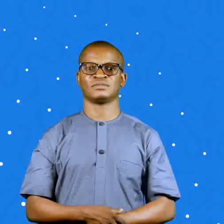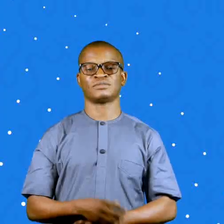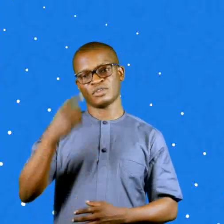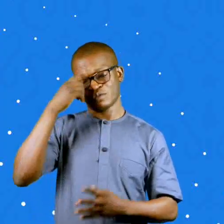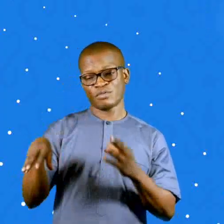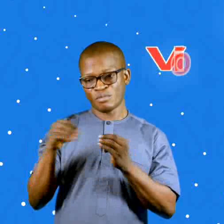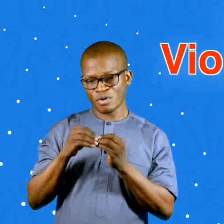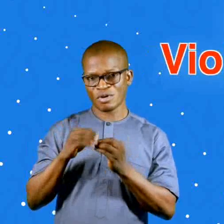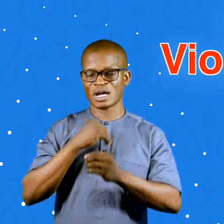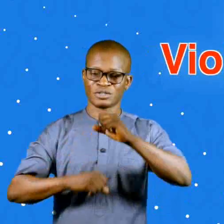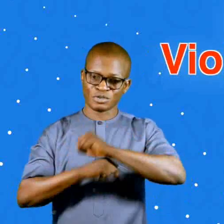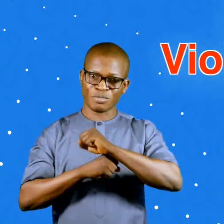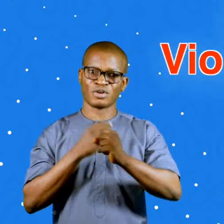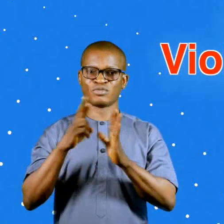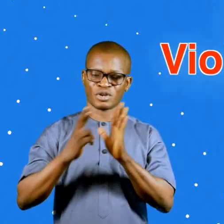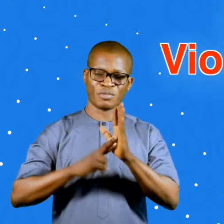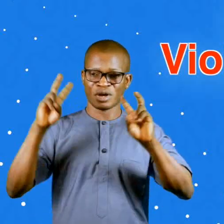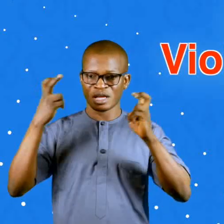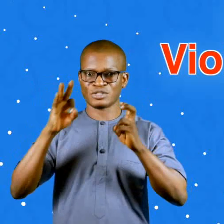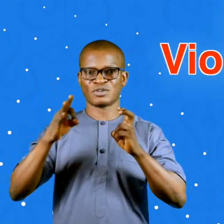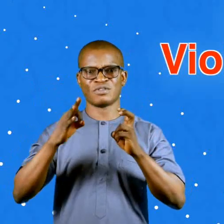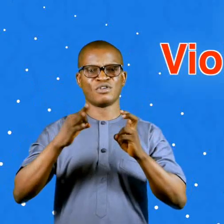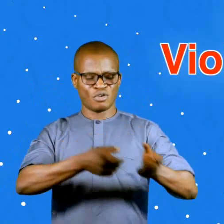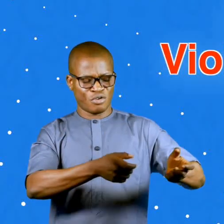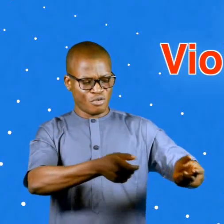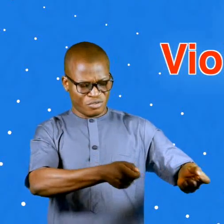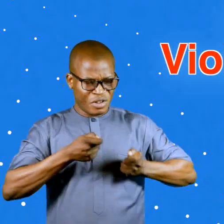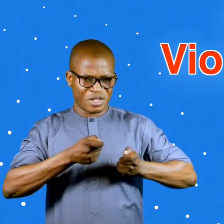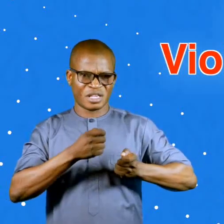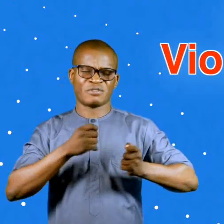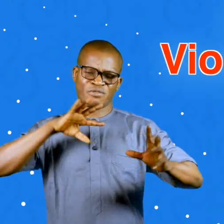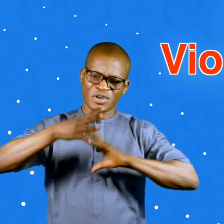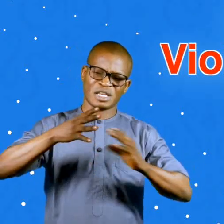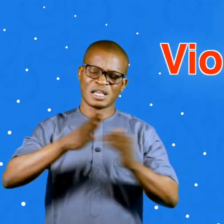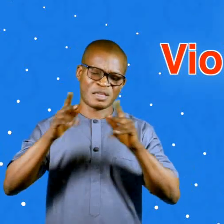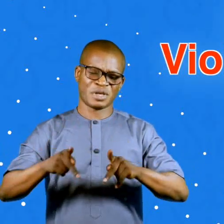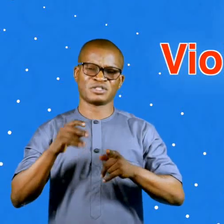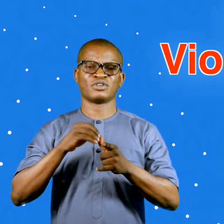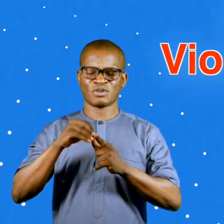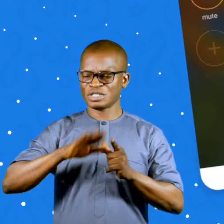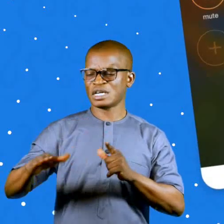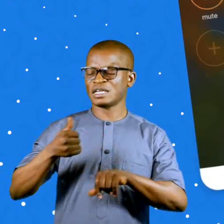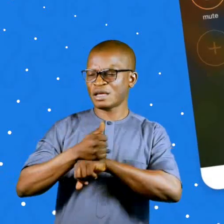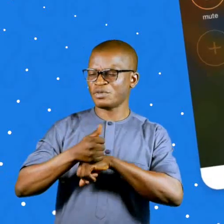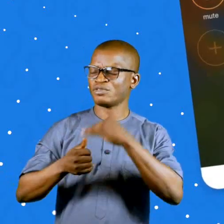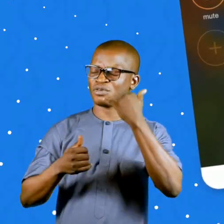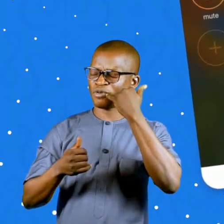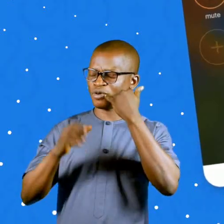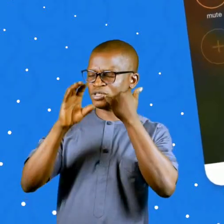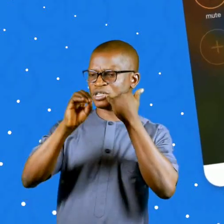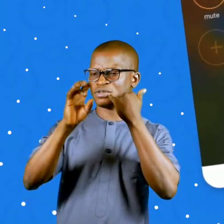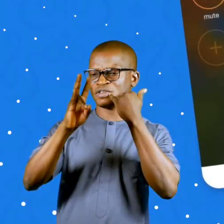For more inquiries and support or to report cases of suspected human trafficking violence against persons and child abuse, please call